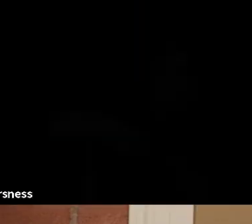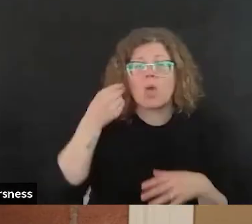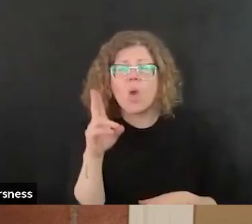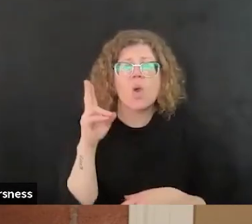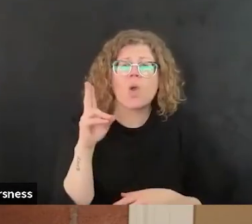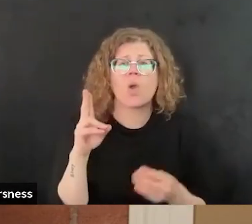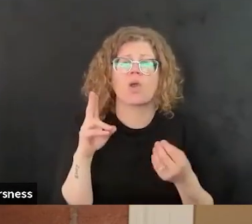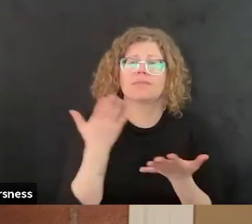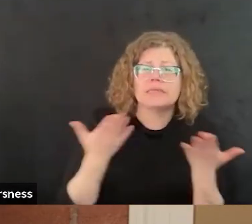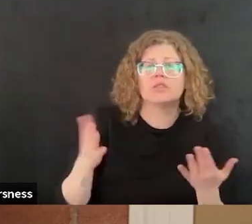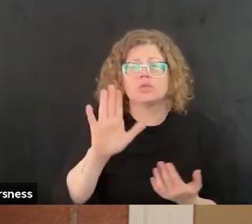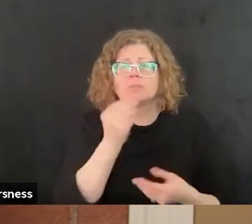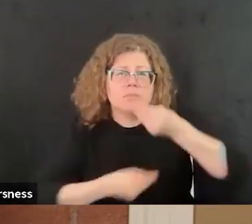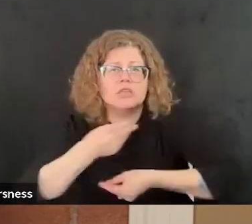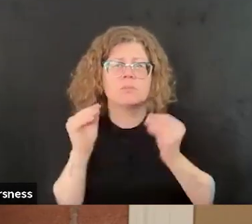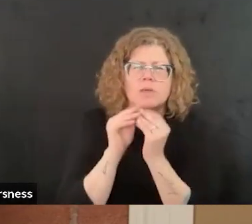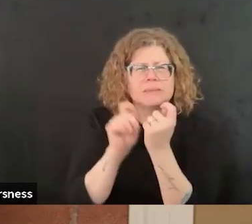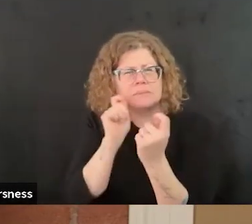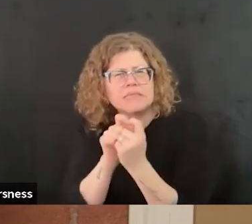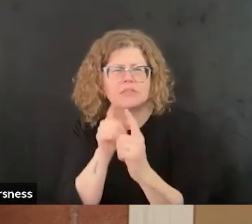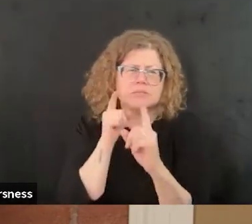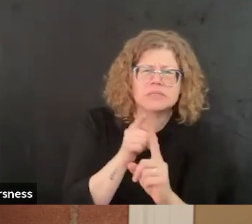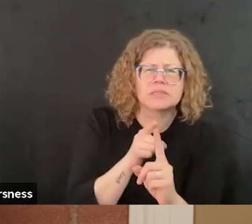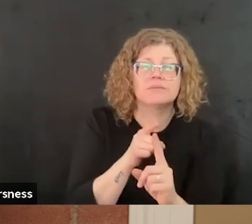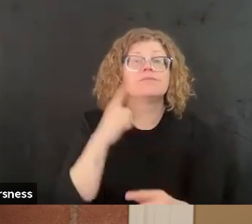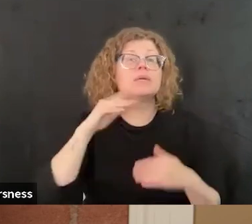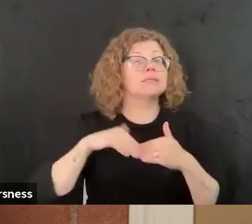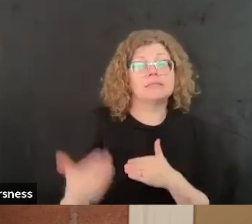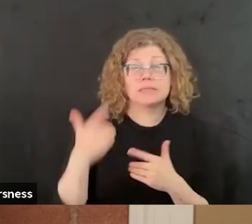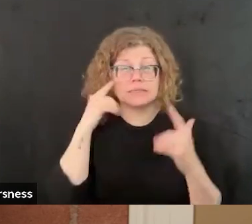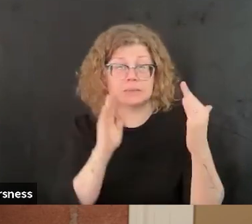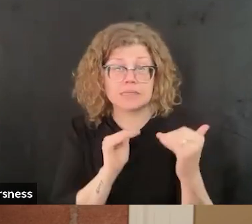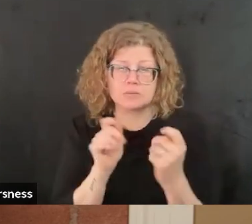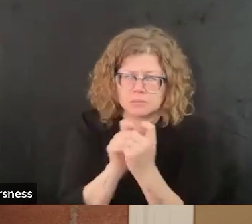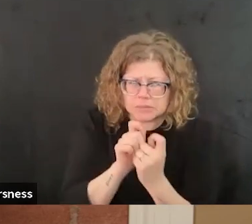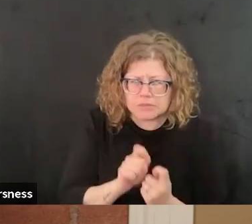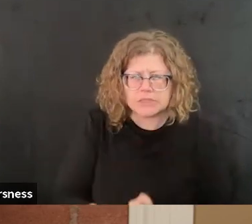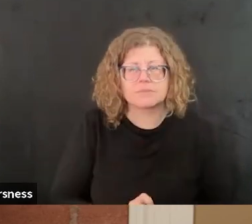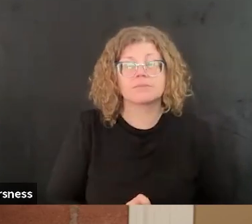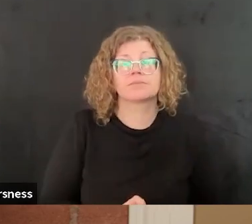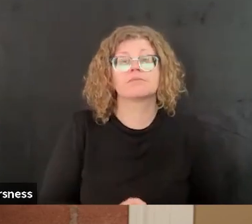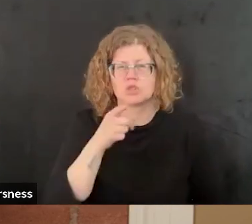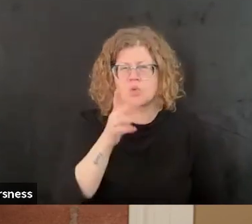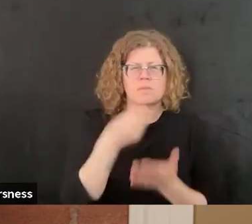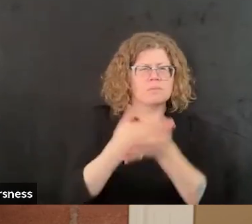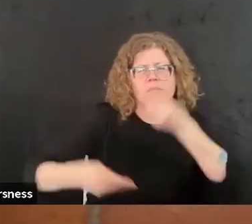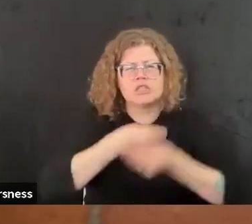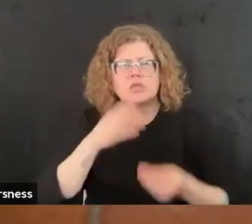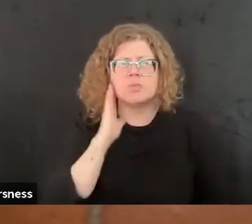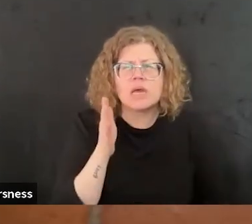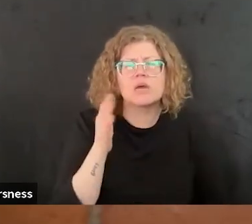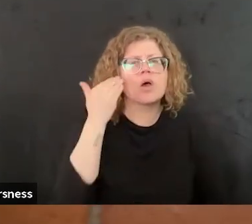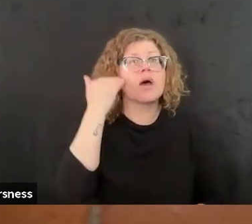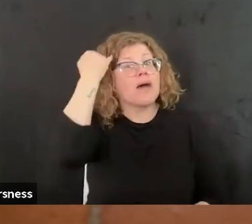little bit more clear, so your budget becomes more accurate. When you get to the detailed design phase, you're down to the penny.